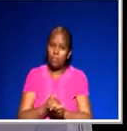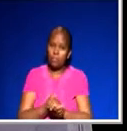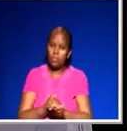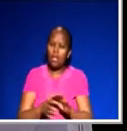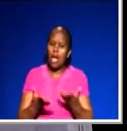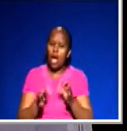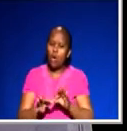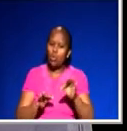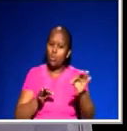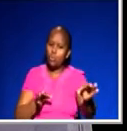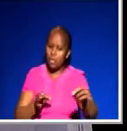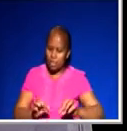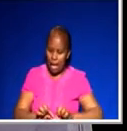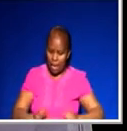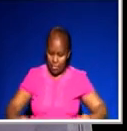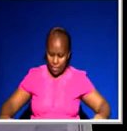how to measure length